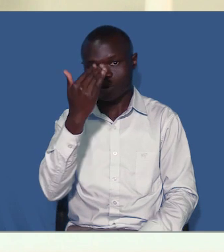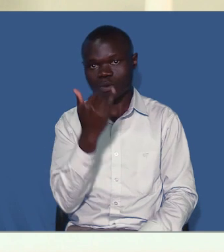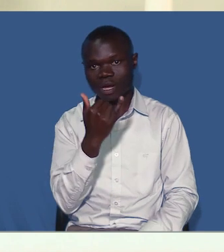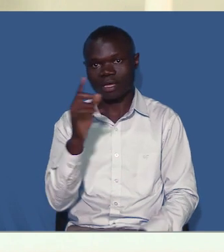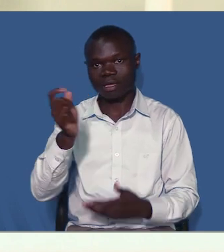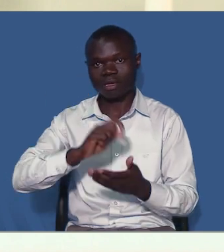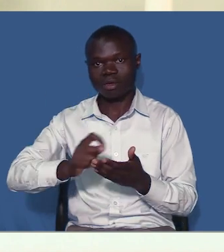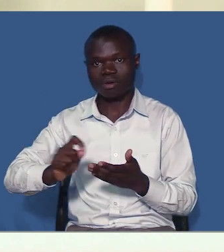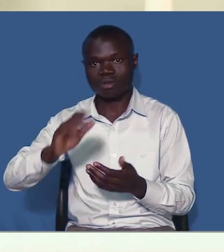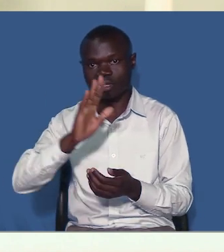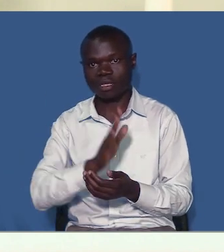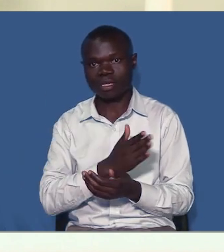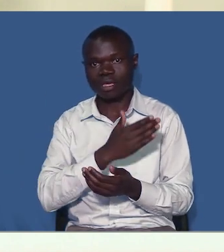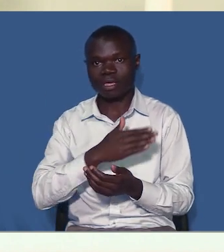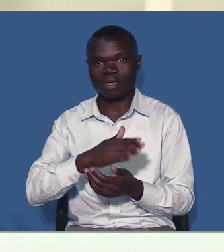whim.